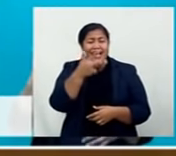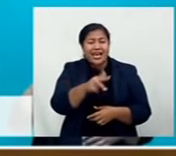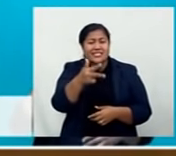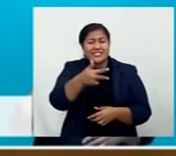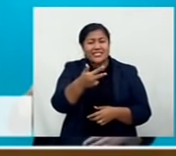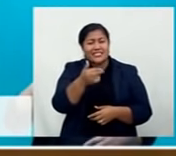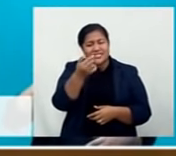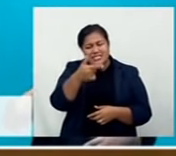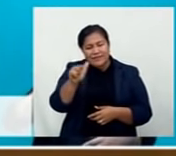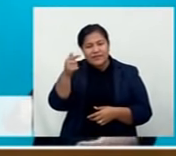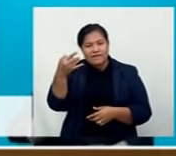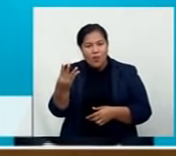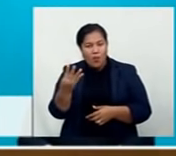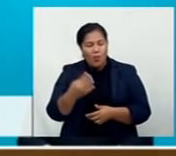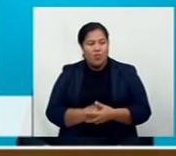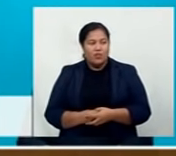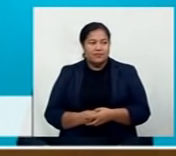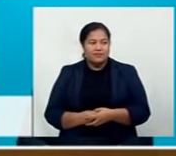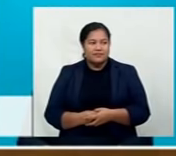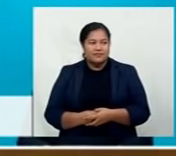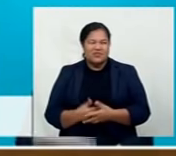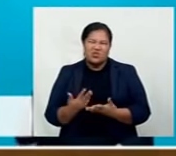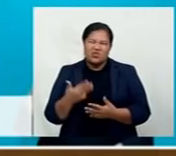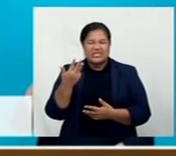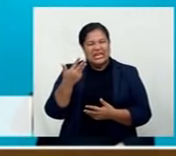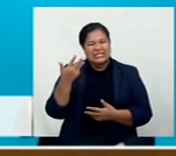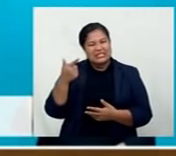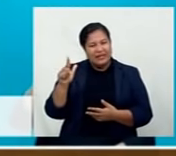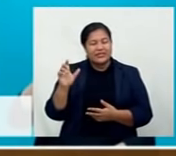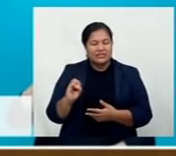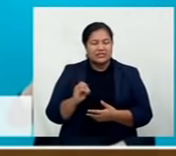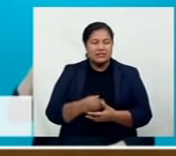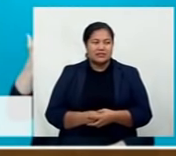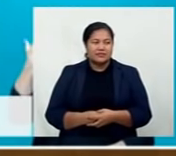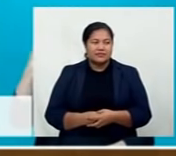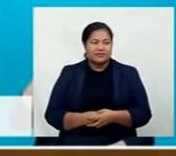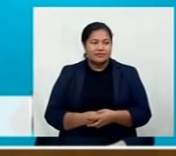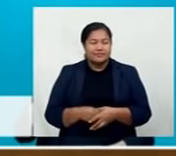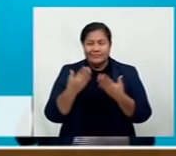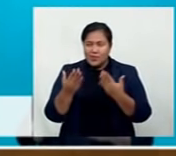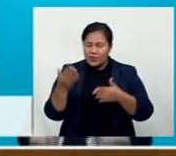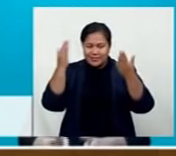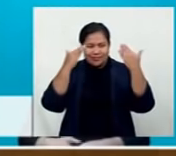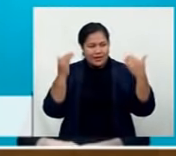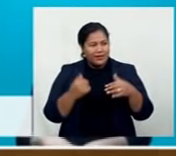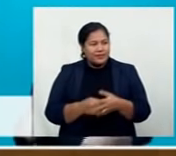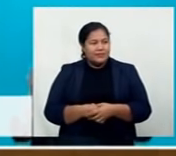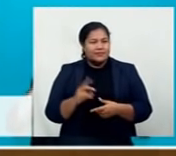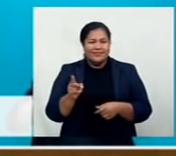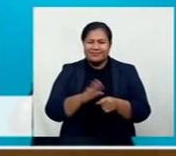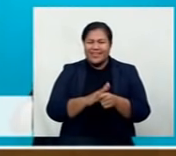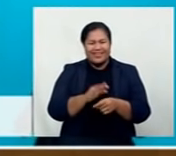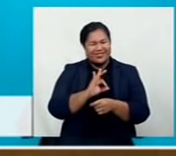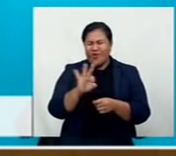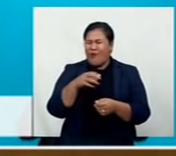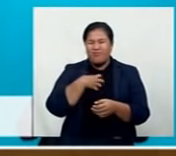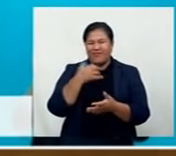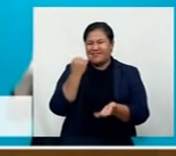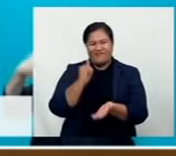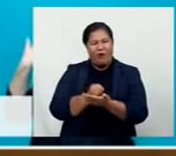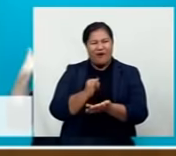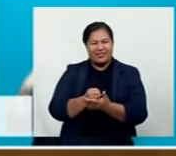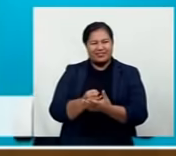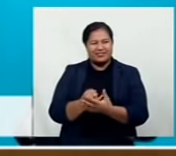Mr. Speaker, or even 1970. Honorable Speaker, decision-making no longer falls like